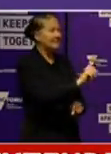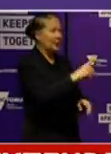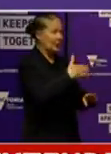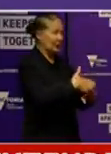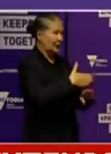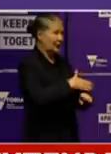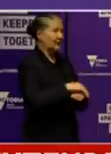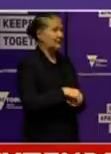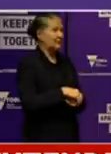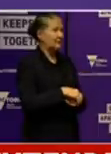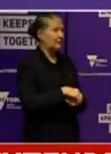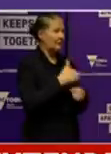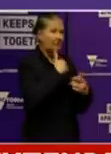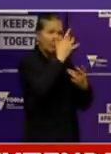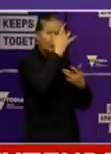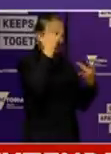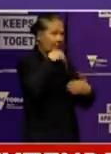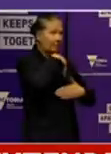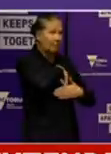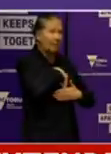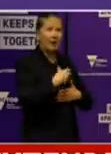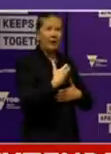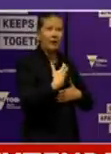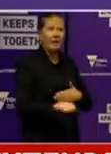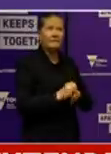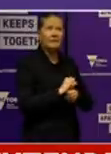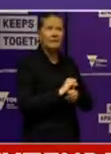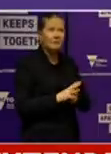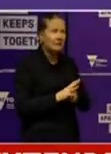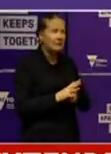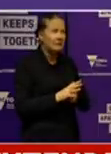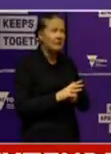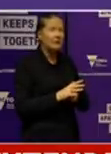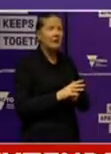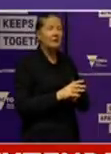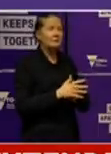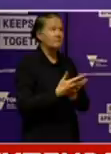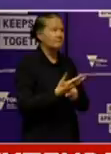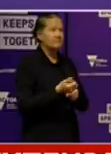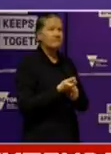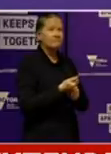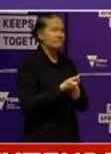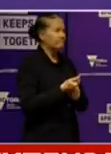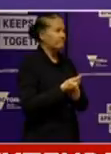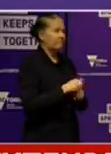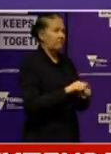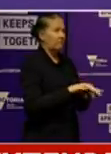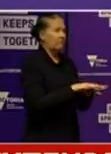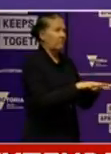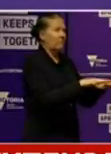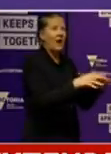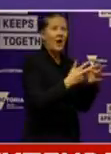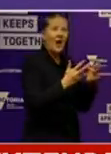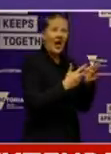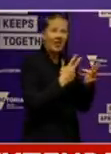realise that they are unwell with coronavirus and putting potentially staff, colleagues,